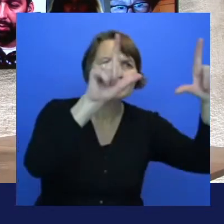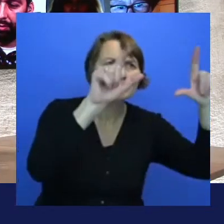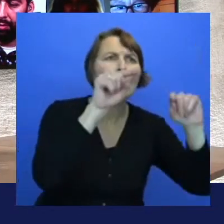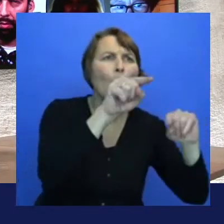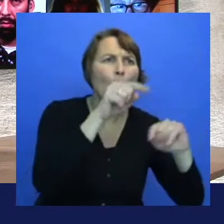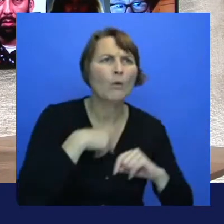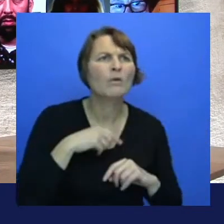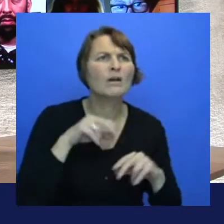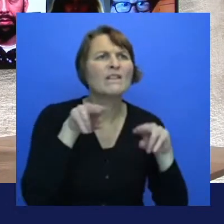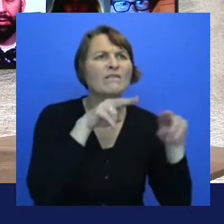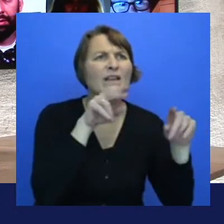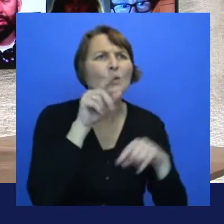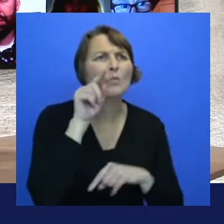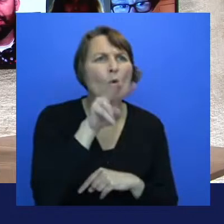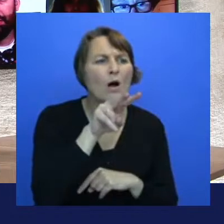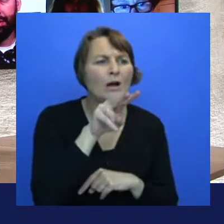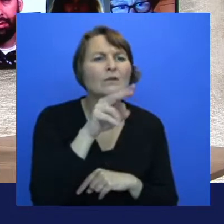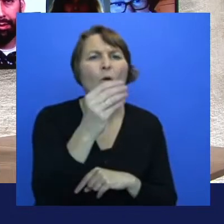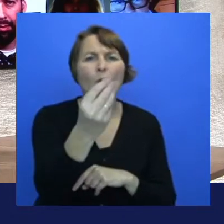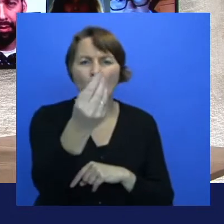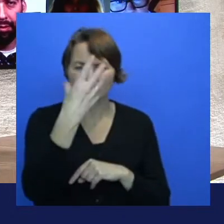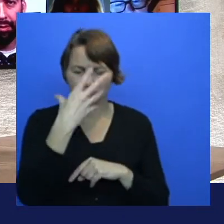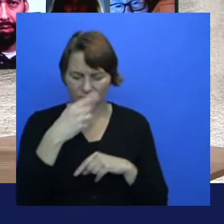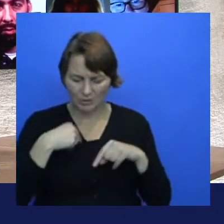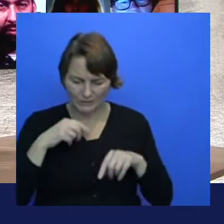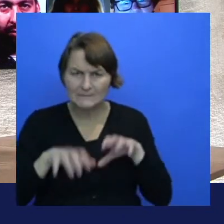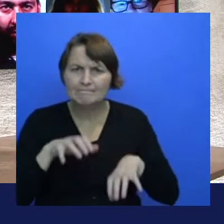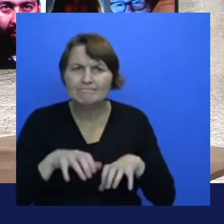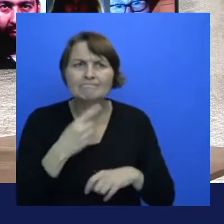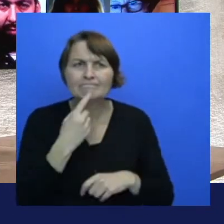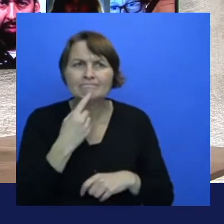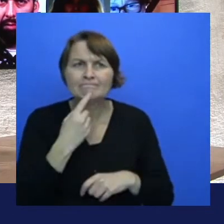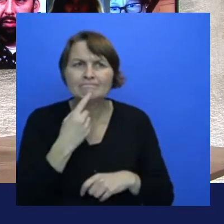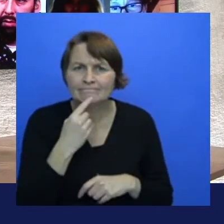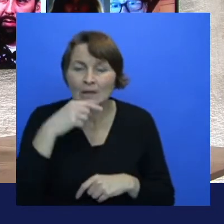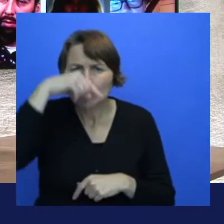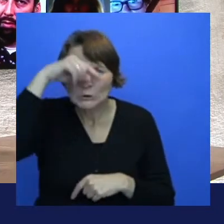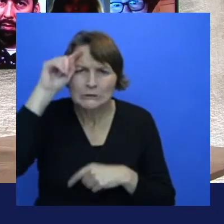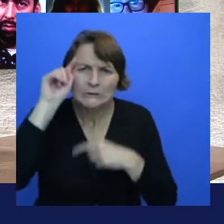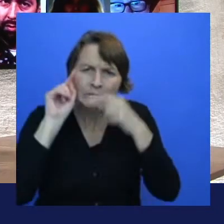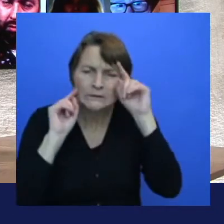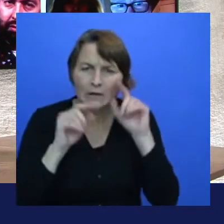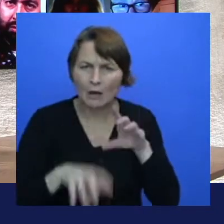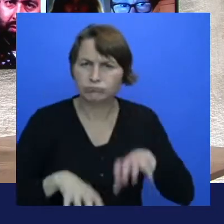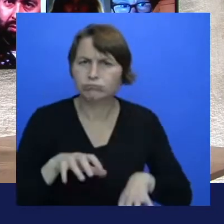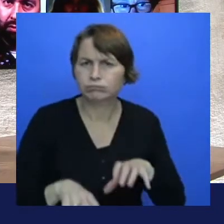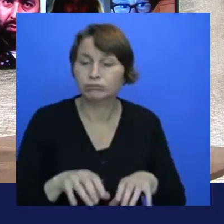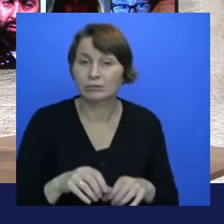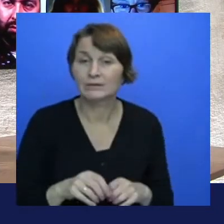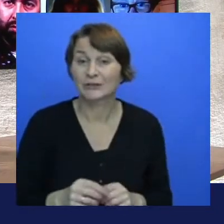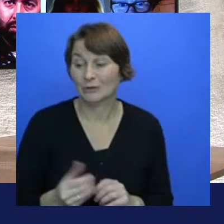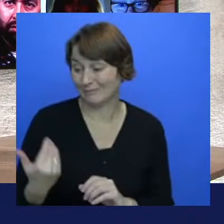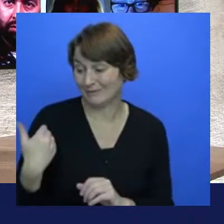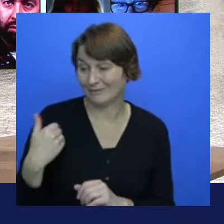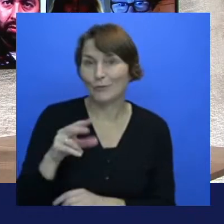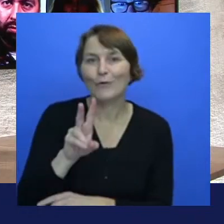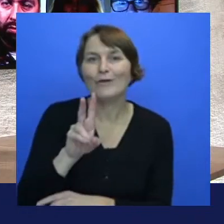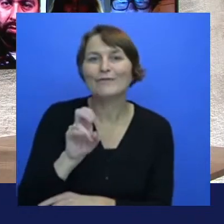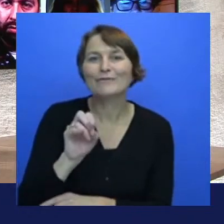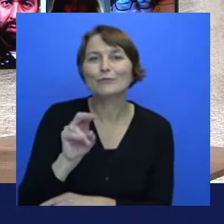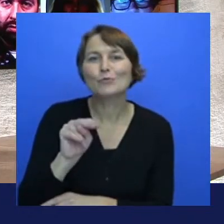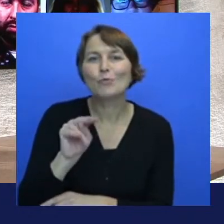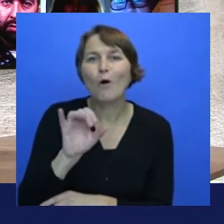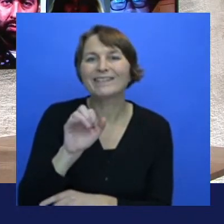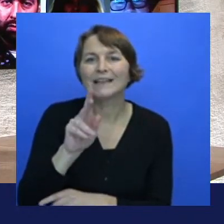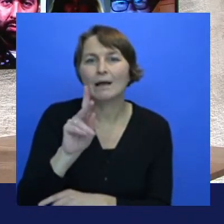So there are a lot of, as Veronica already mentioned, there are a lot of tutorials out there. And yeah, and from really